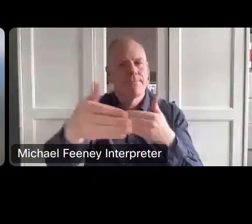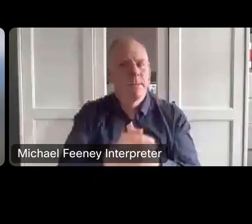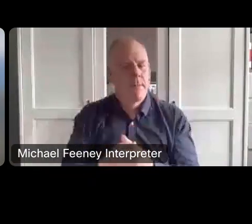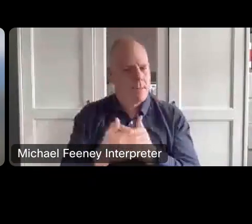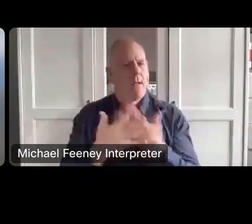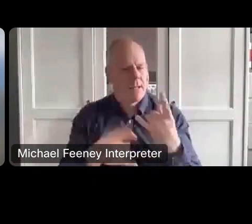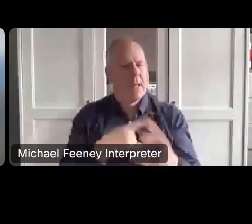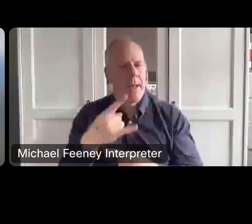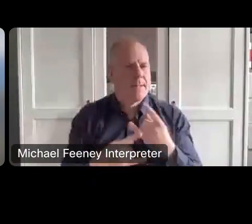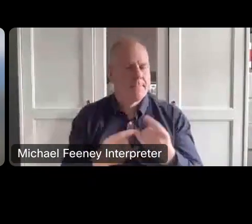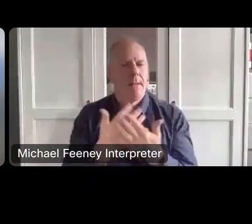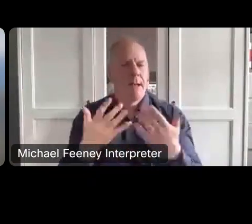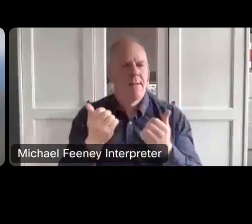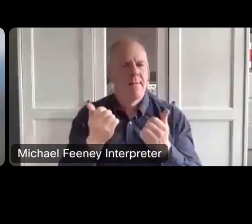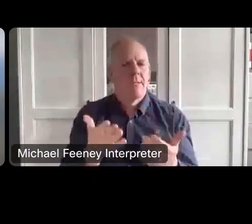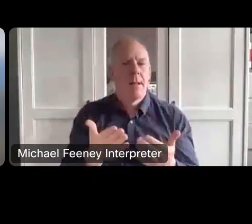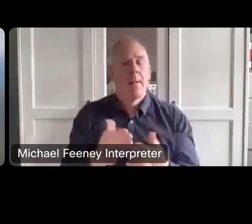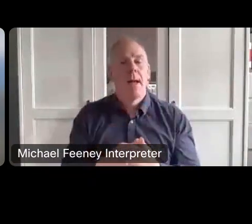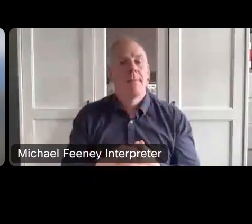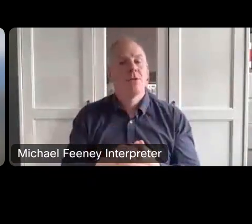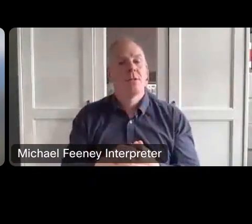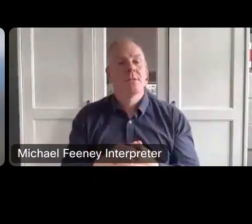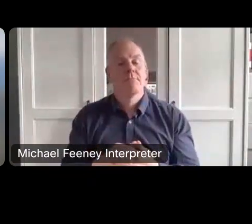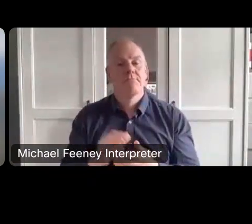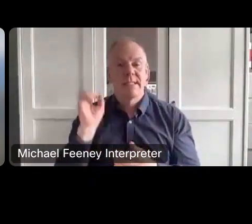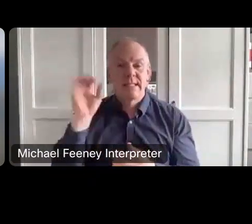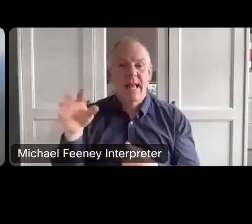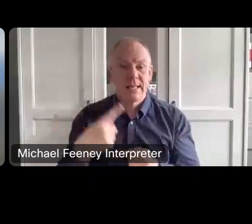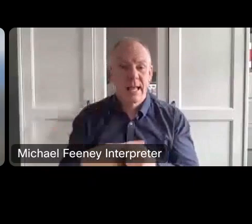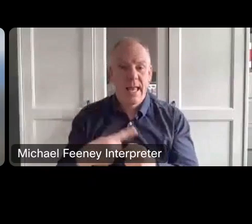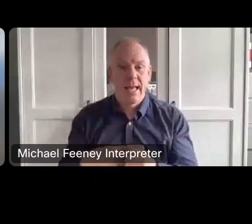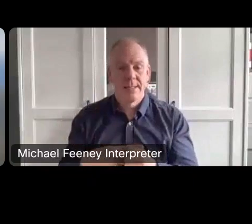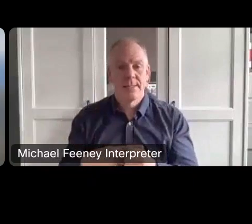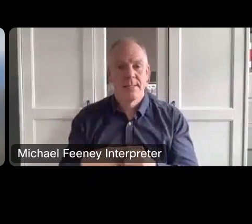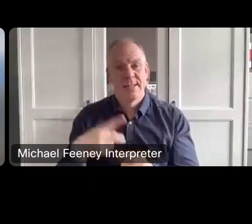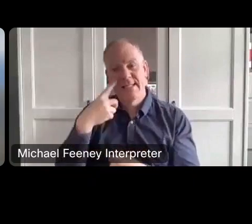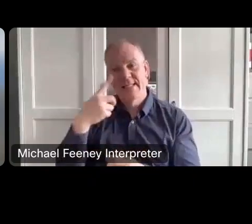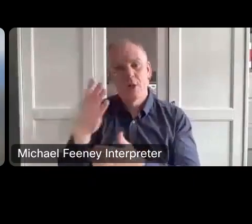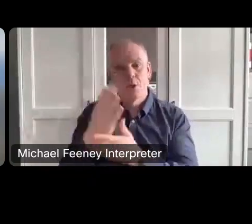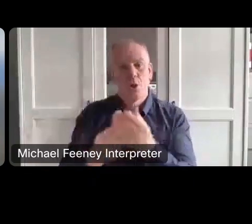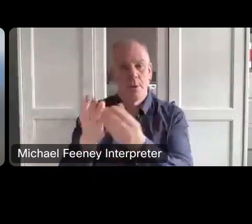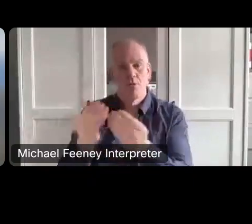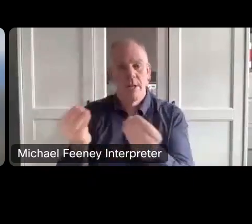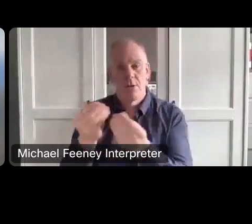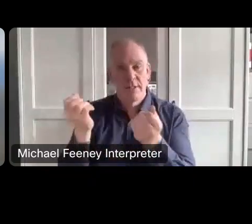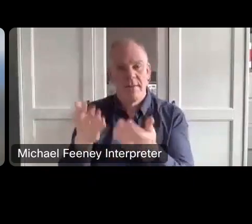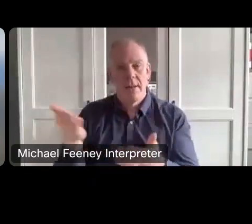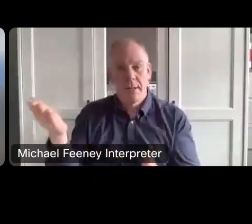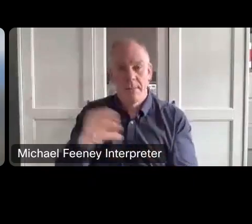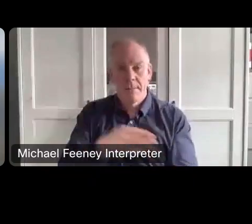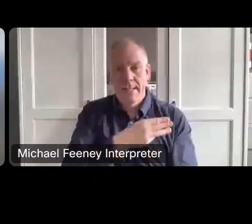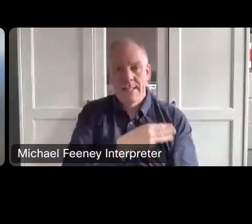on and there's a lot available. We might just bring the slides up there just to maybe point people to some of the resources that are available.